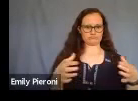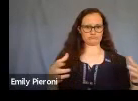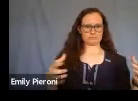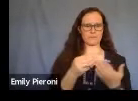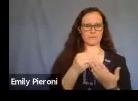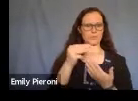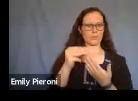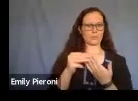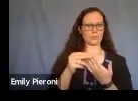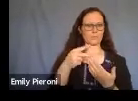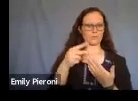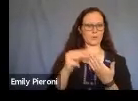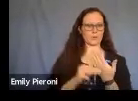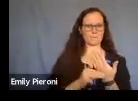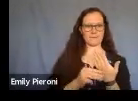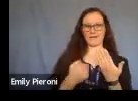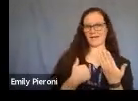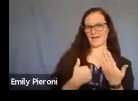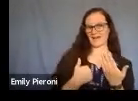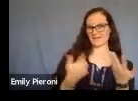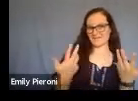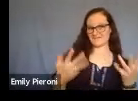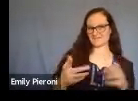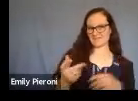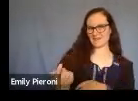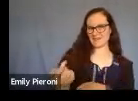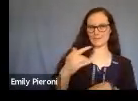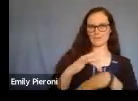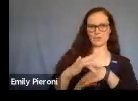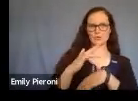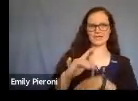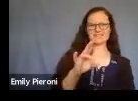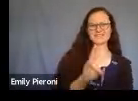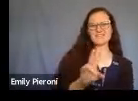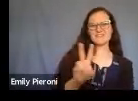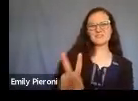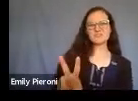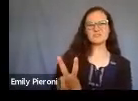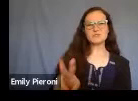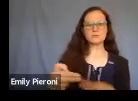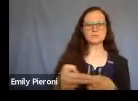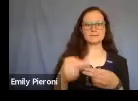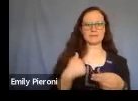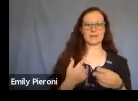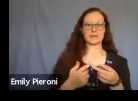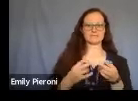I guess I finished up a little bit earlier than I thought. I had 72 slides and I just kind of flipped through them.